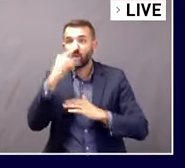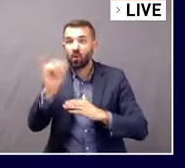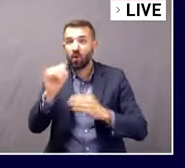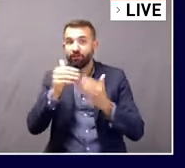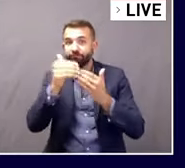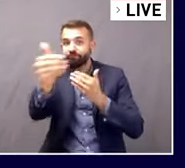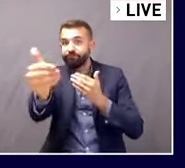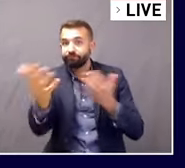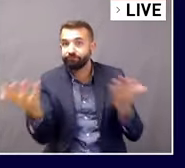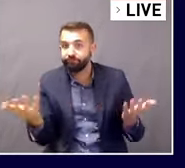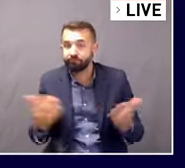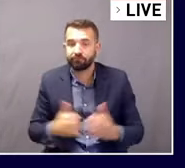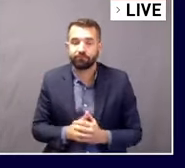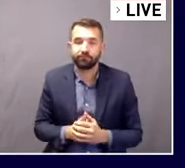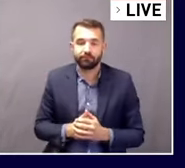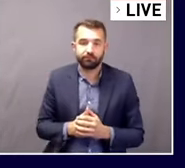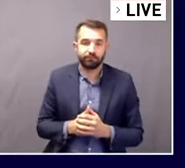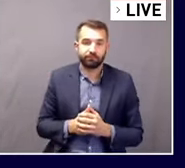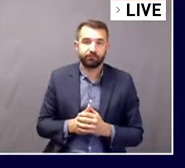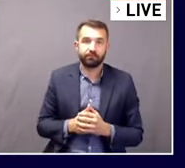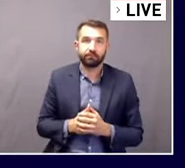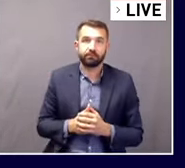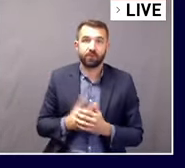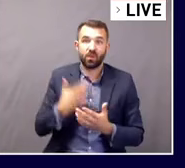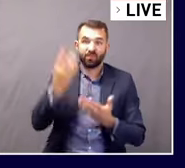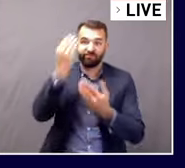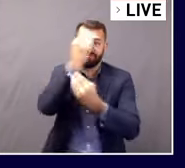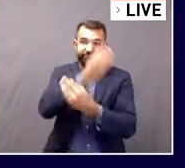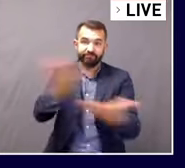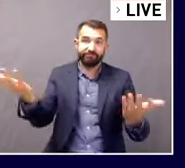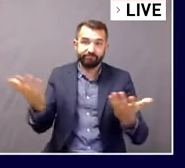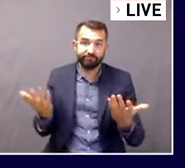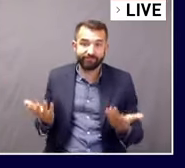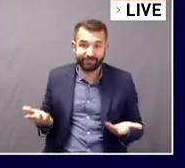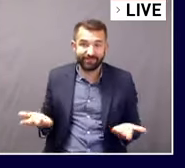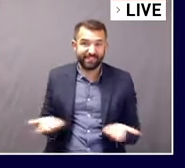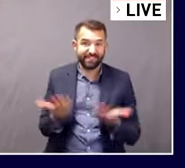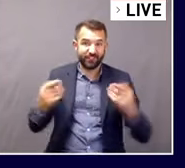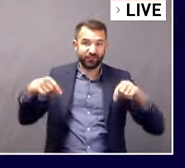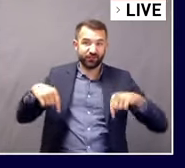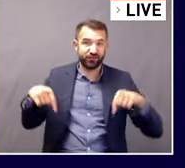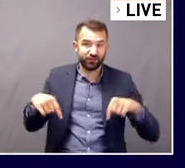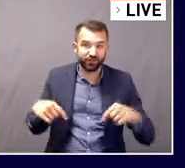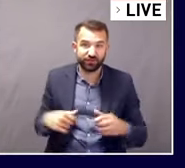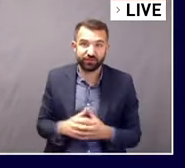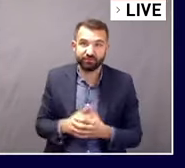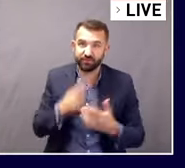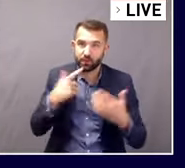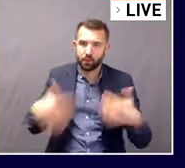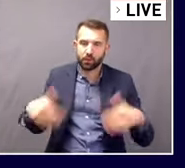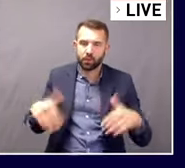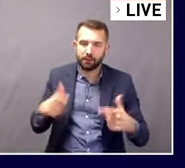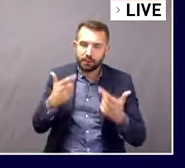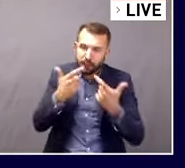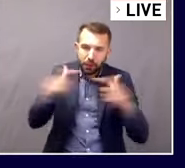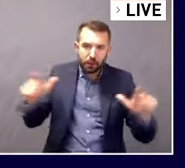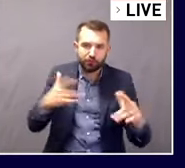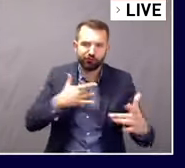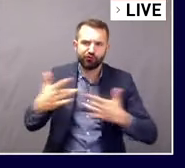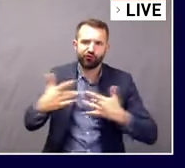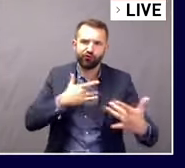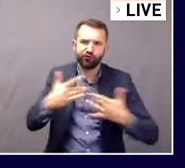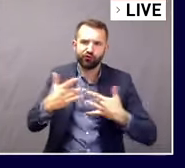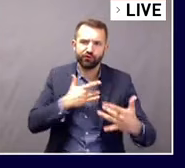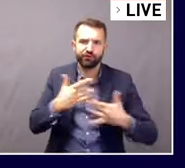Right now, across the state of Maine, things are of concern. During these